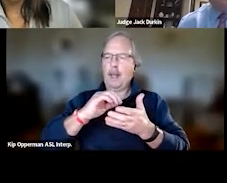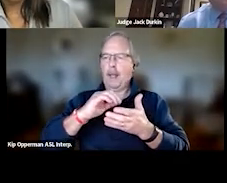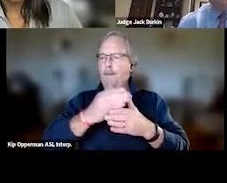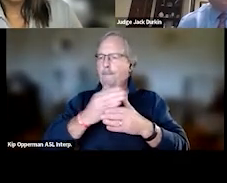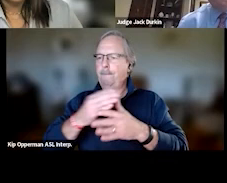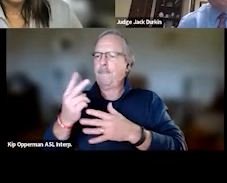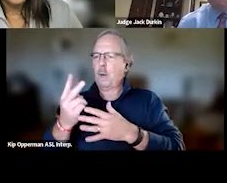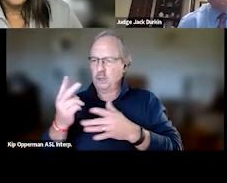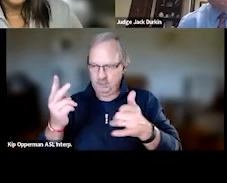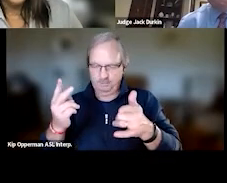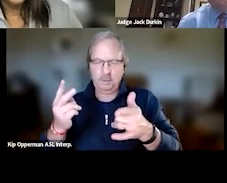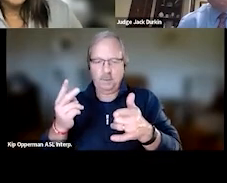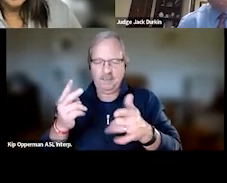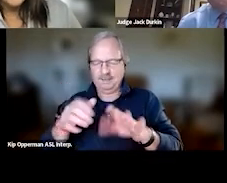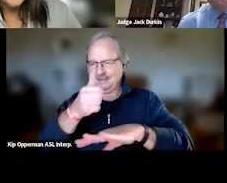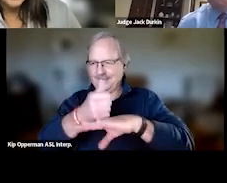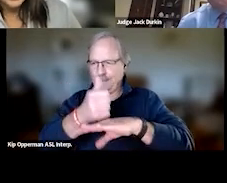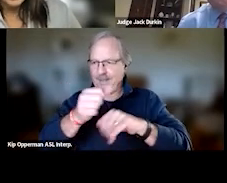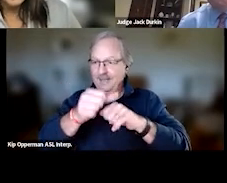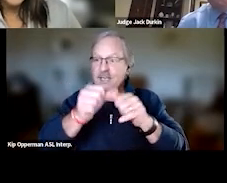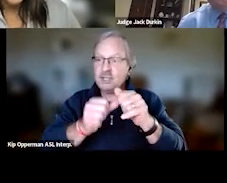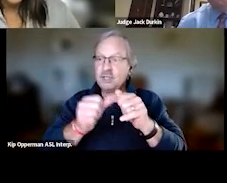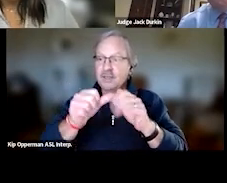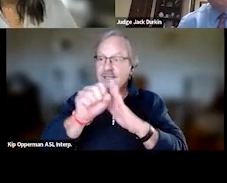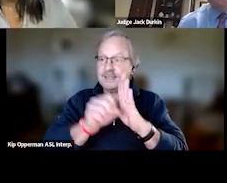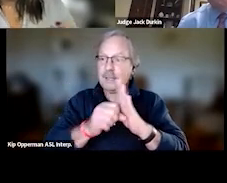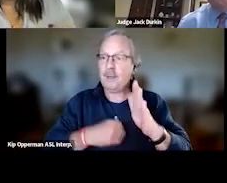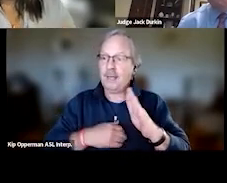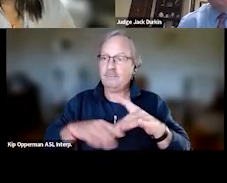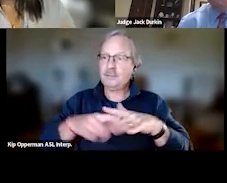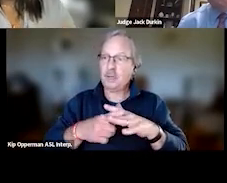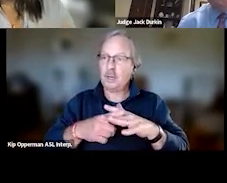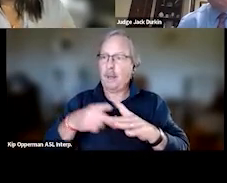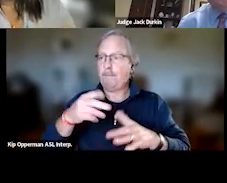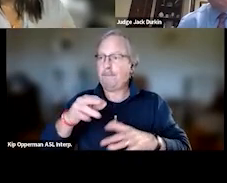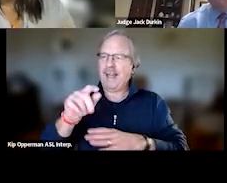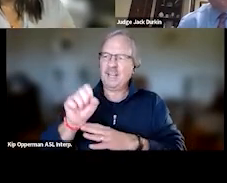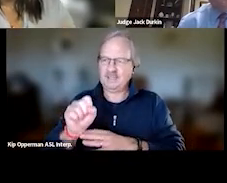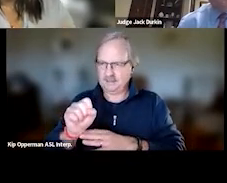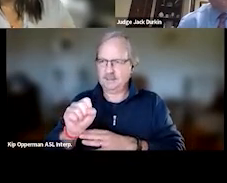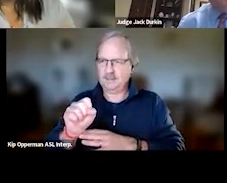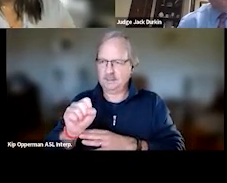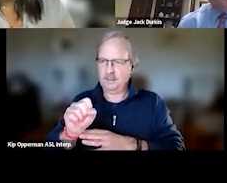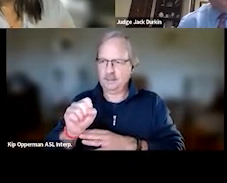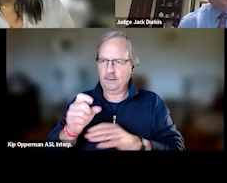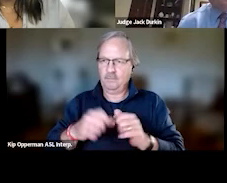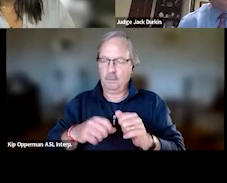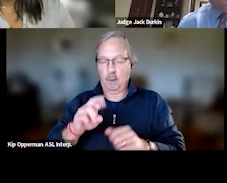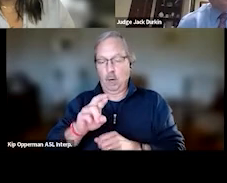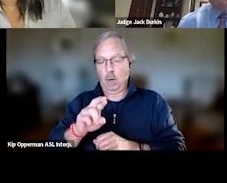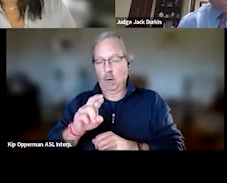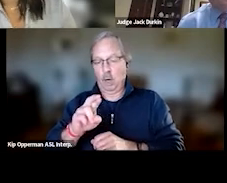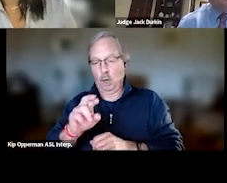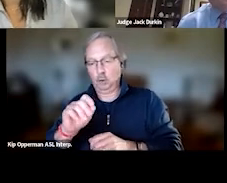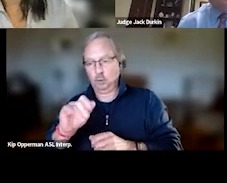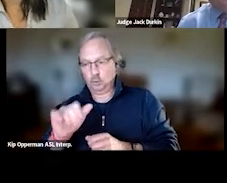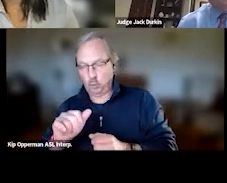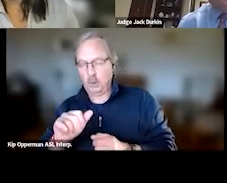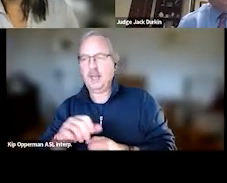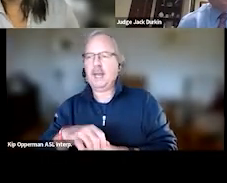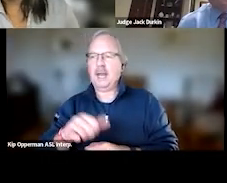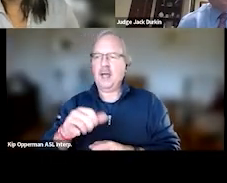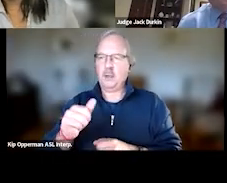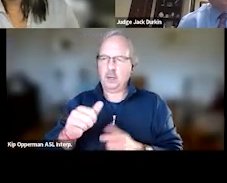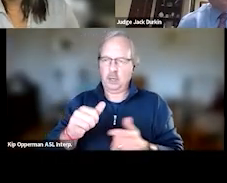in each of the state that we've had pilots in. So we talked a lot about our joy in the mid-Appalachian and Midwestern states. There's